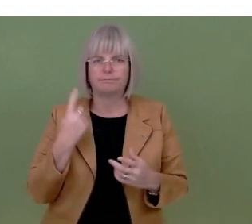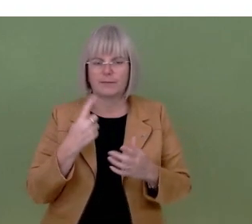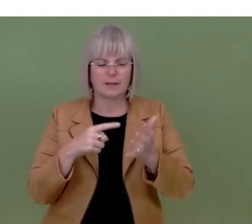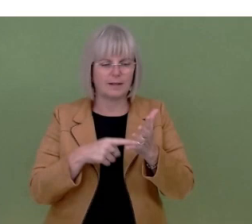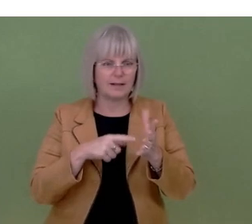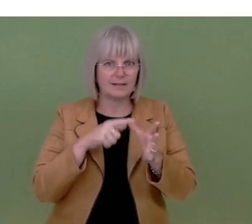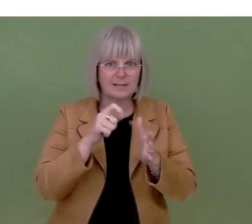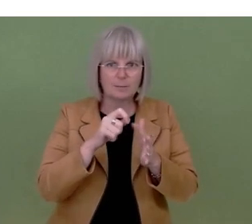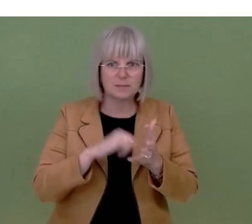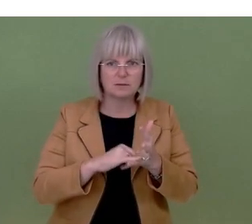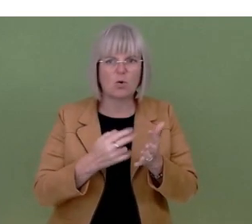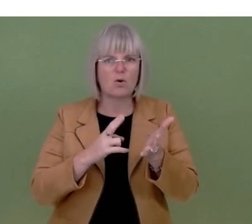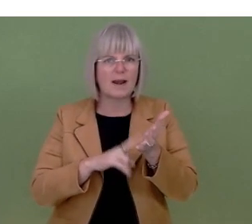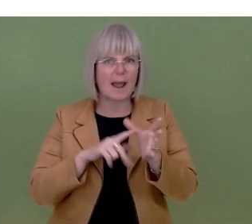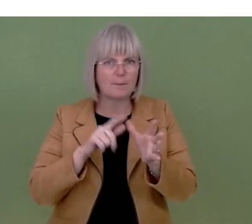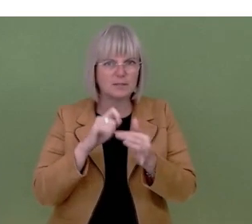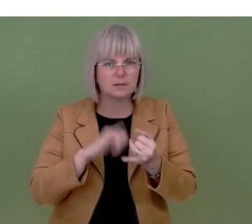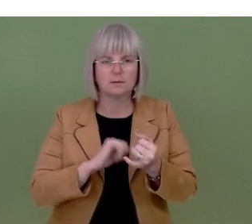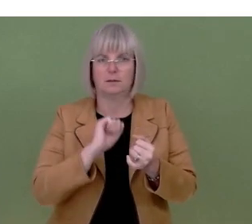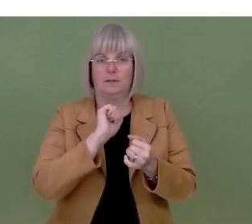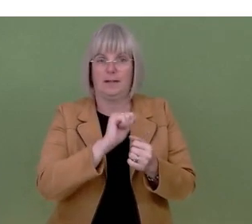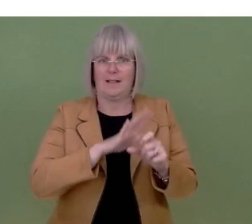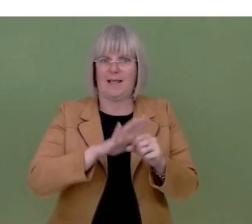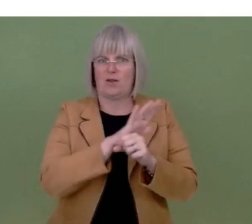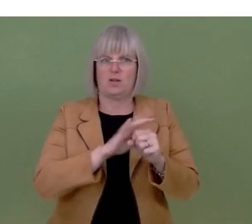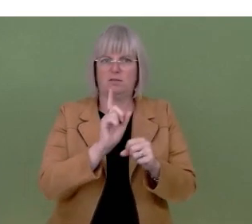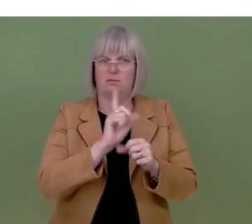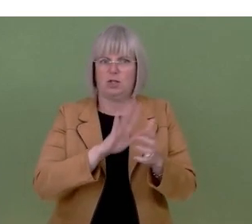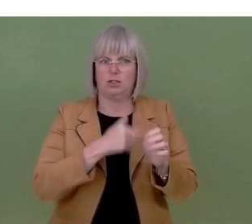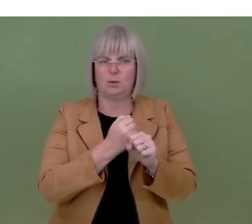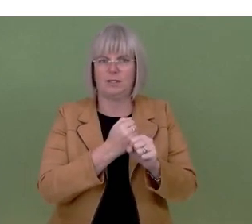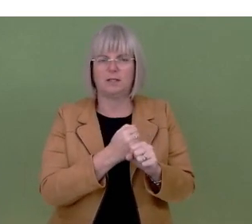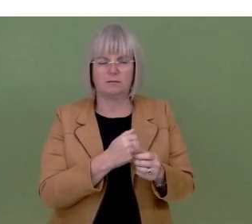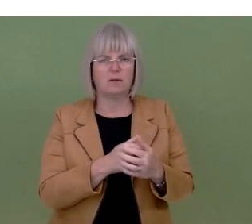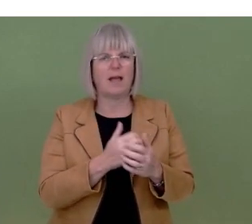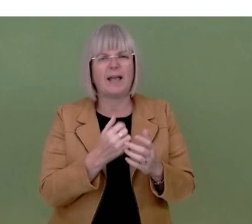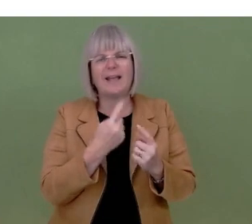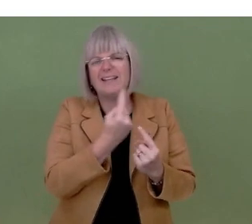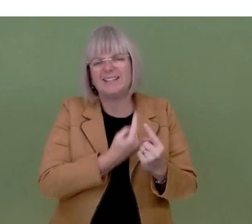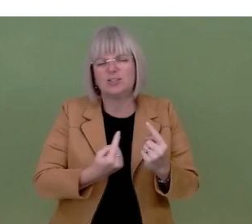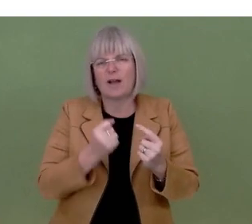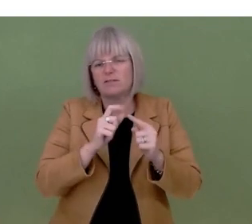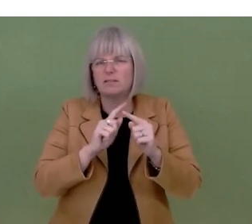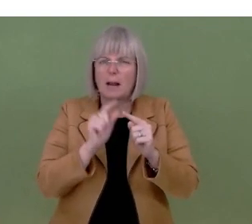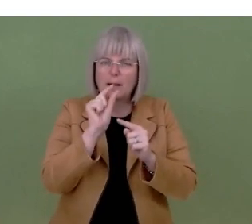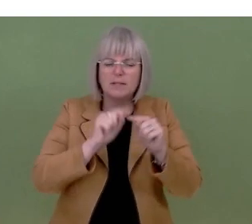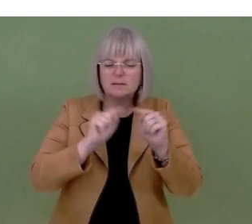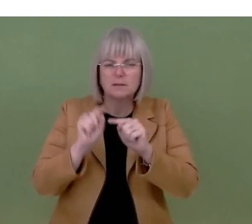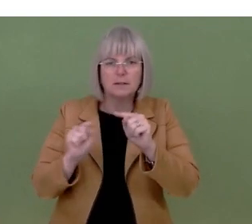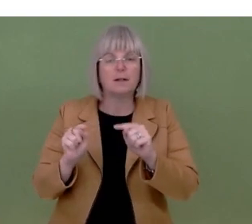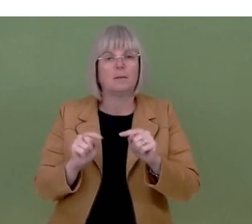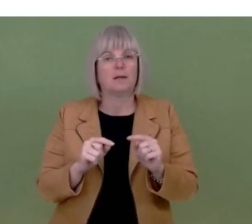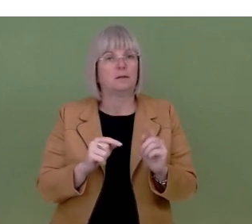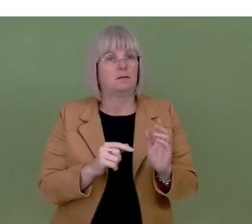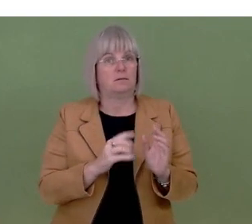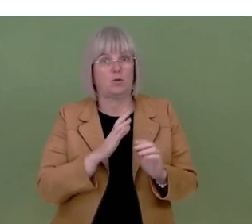Cumbria PCNs are doing, and it's varying in the different ICS areas, but we've got our service delivery model there on the right. And I guess